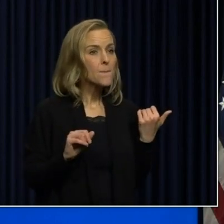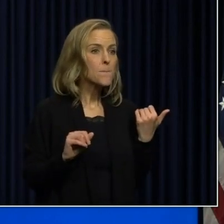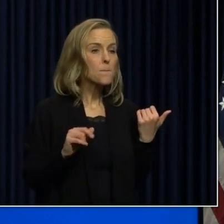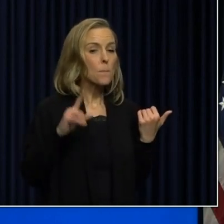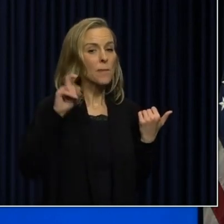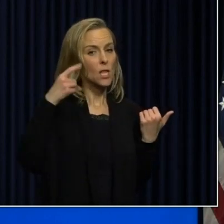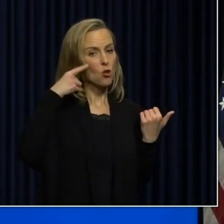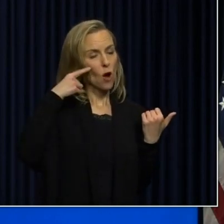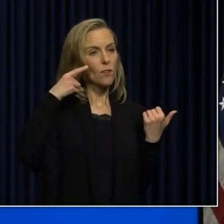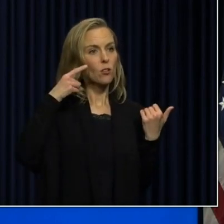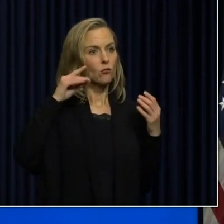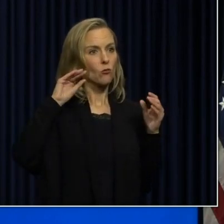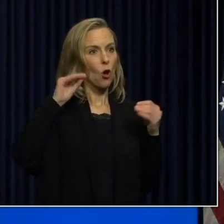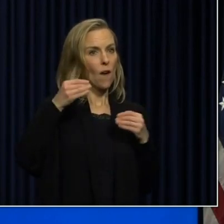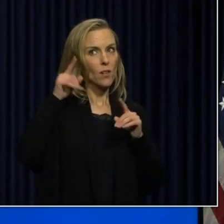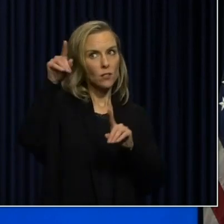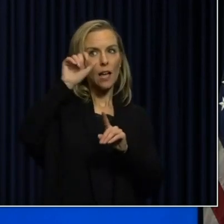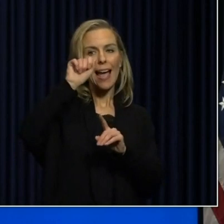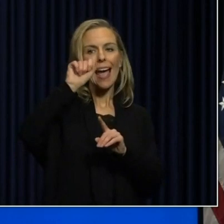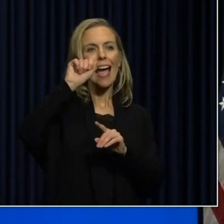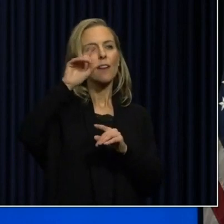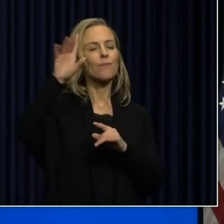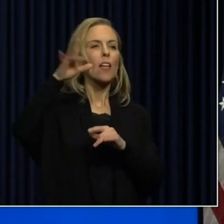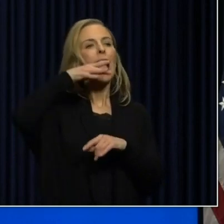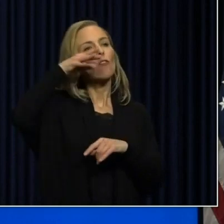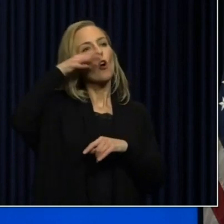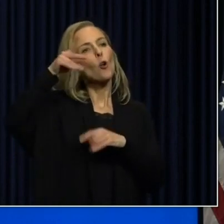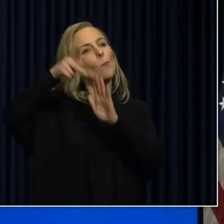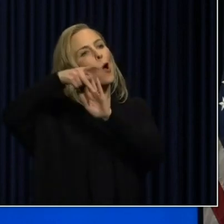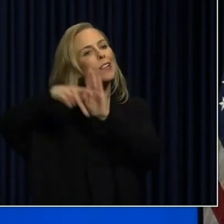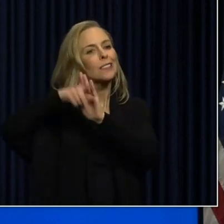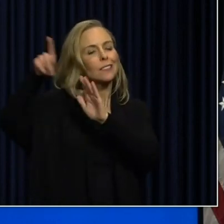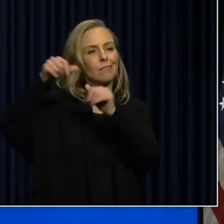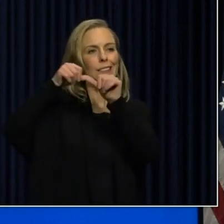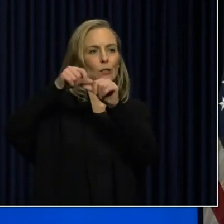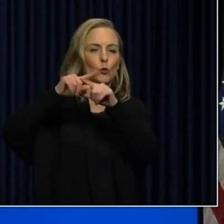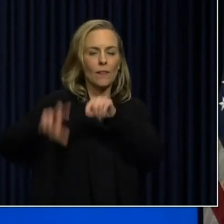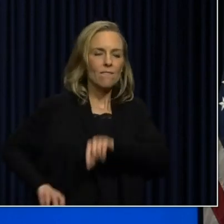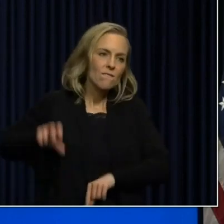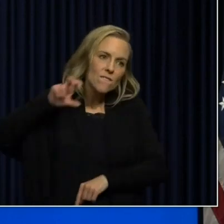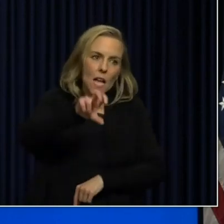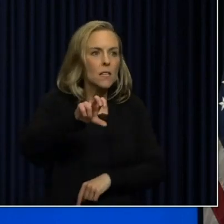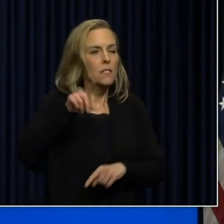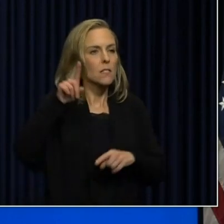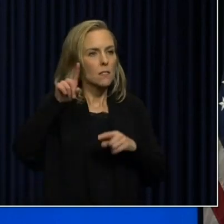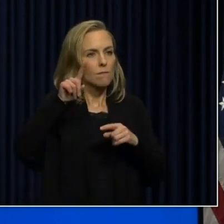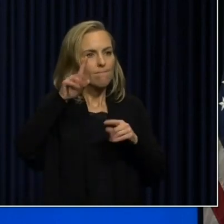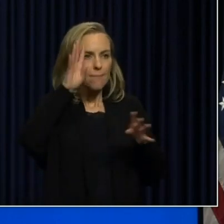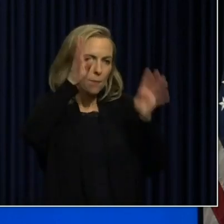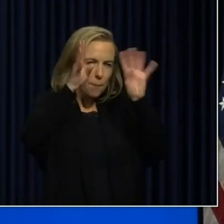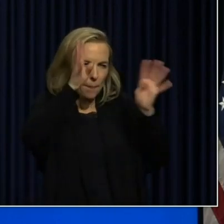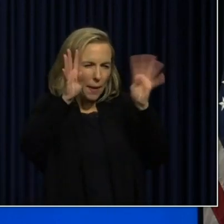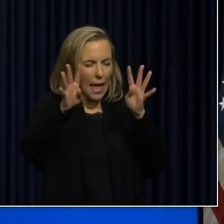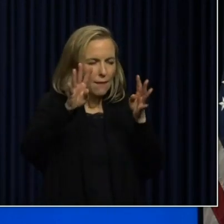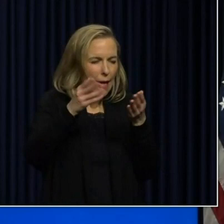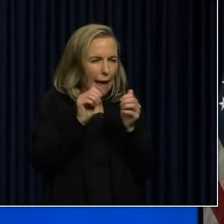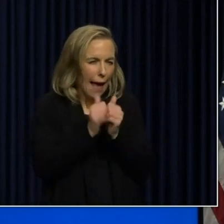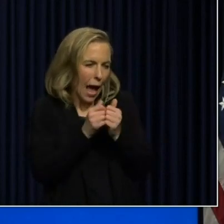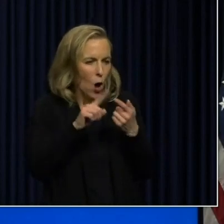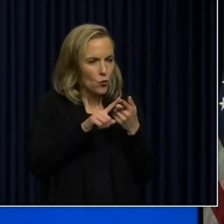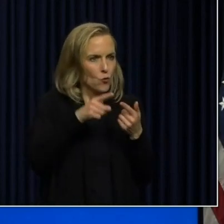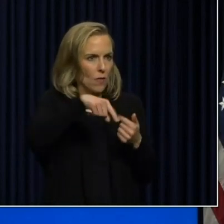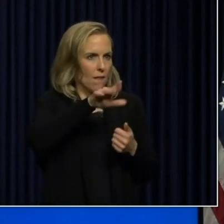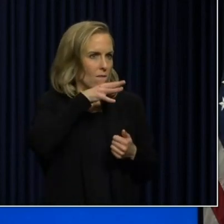our governor's office of agriculture policy is continuing to invest in innovative methods that our farmers are engaging